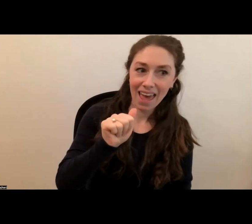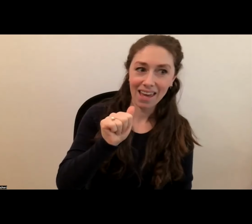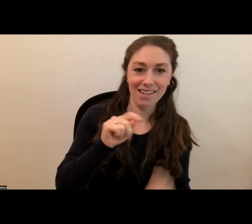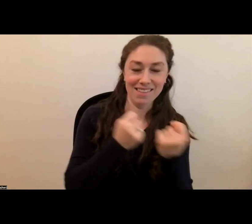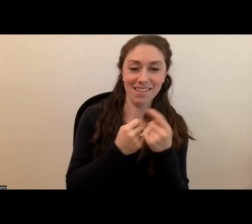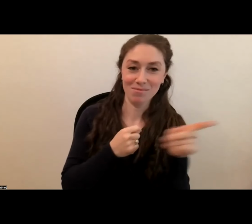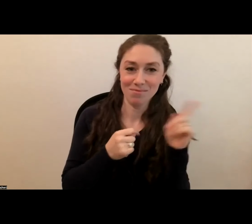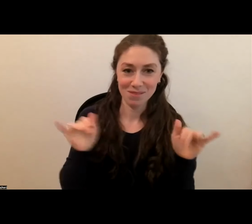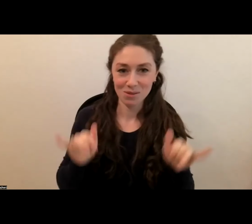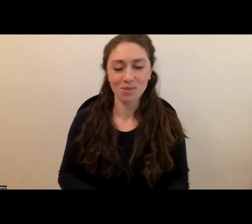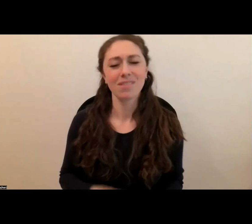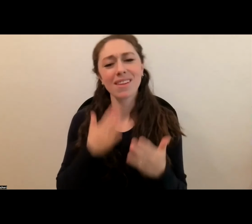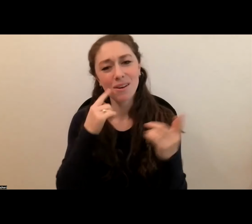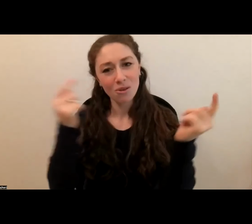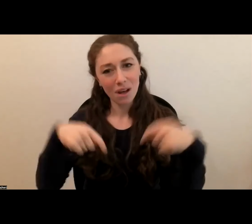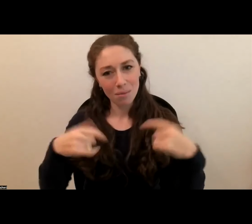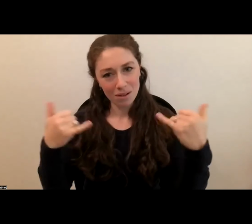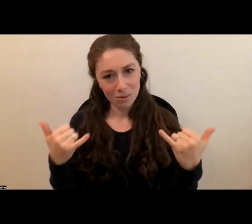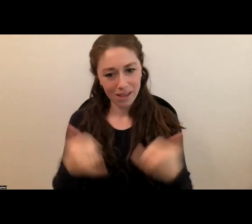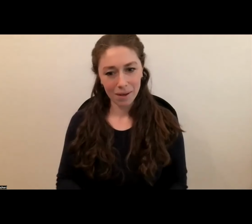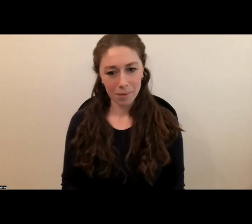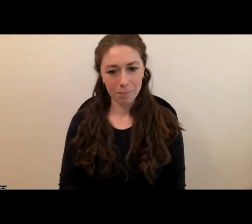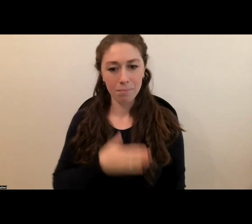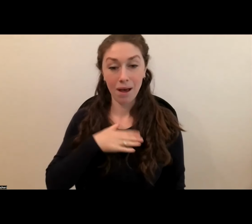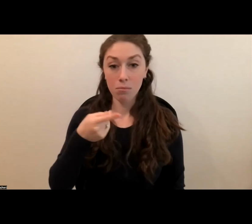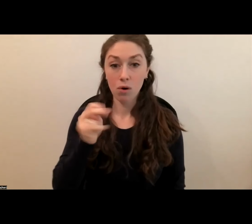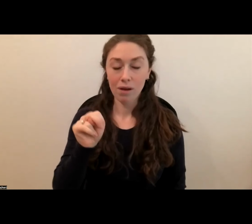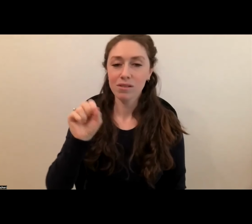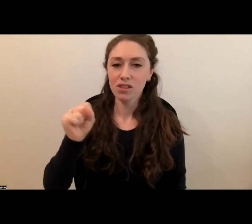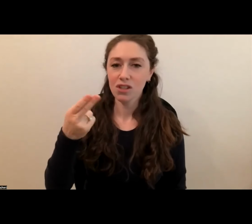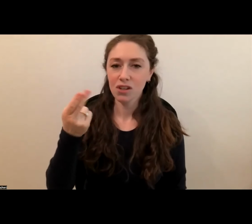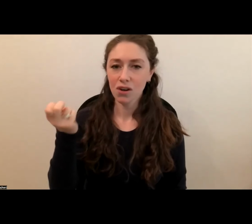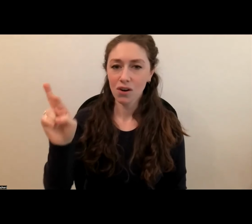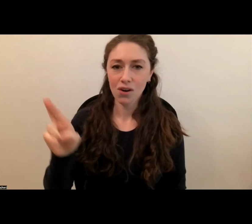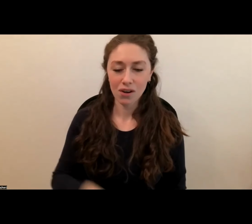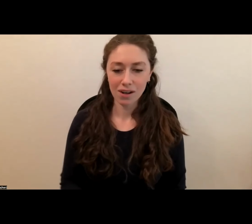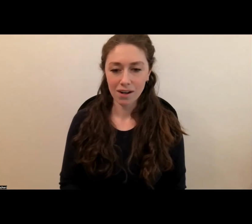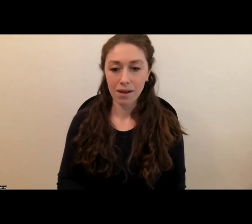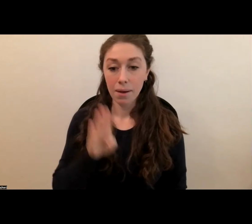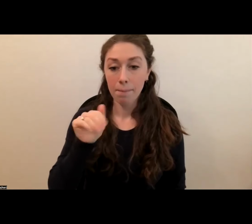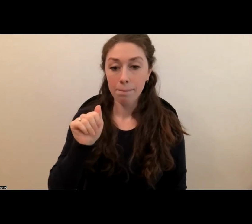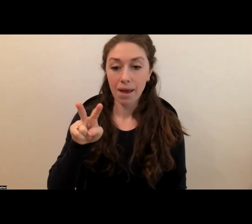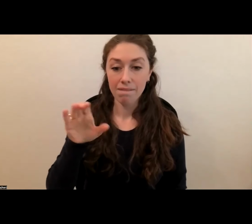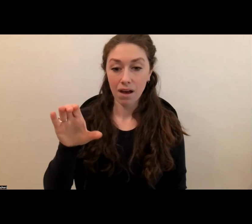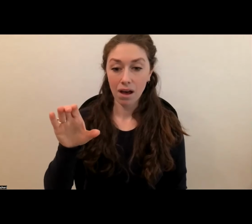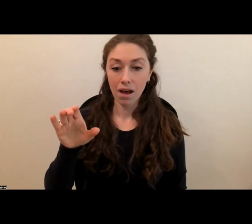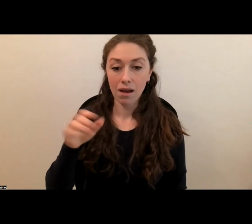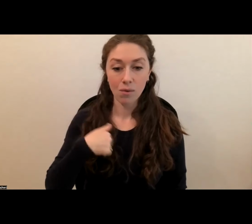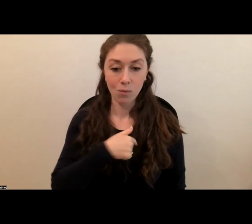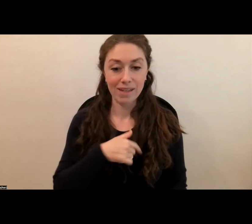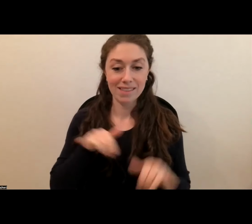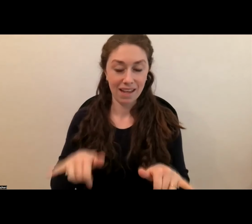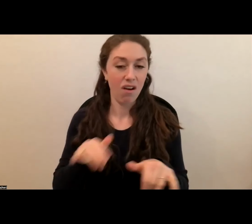you so much for being here. I use she, her pronouns, and at BAVC, we sit on the